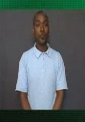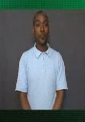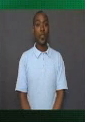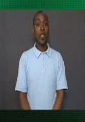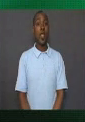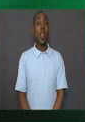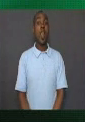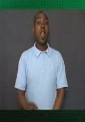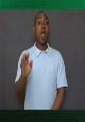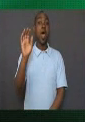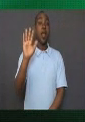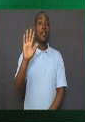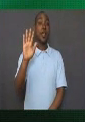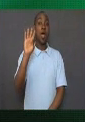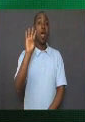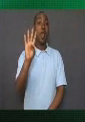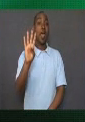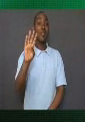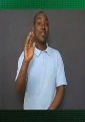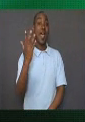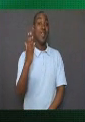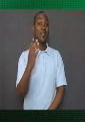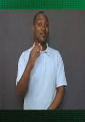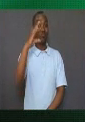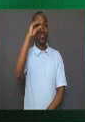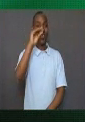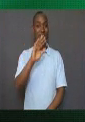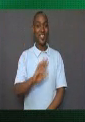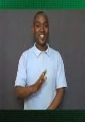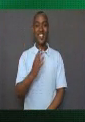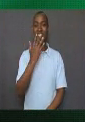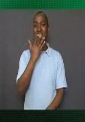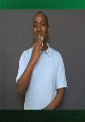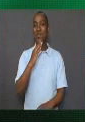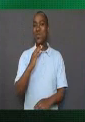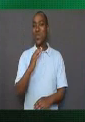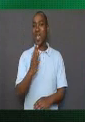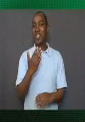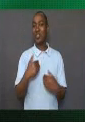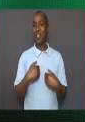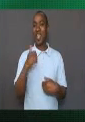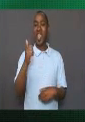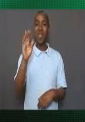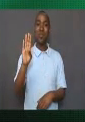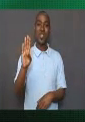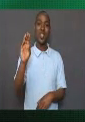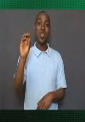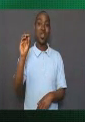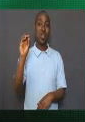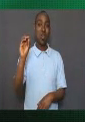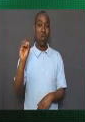There are 4 types of human blood groups in the ABO